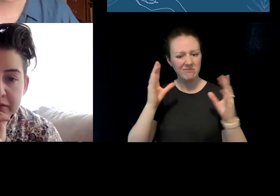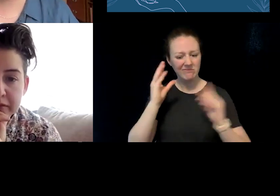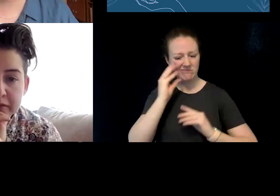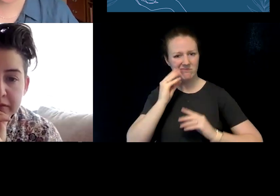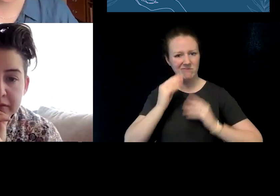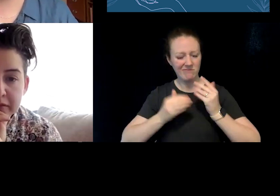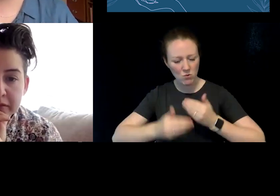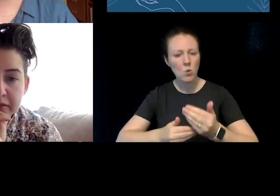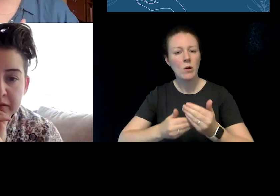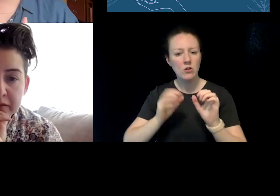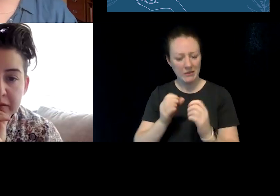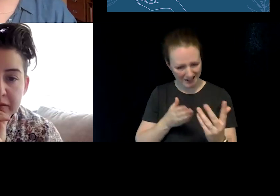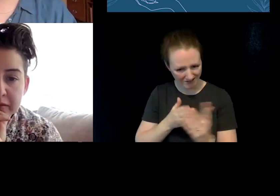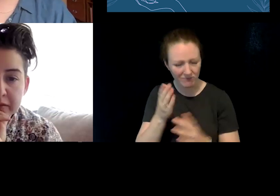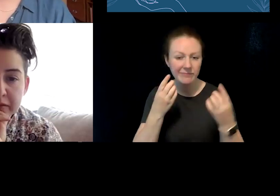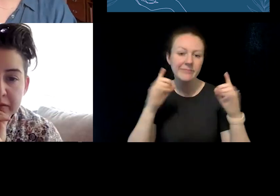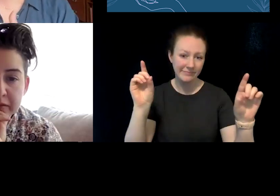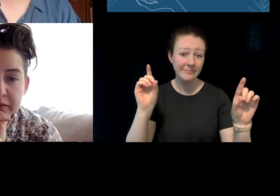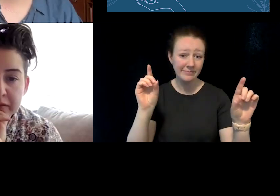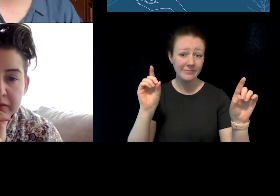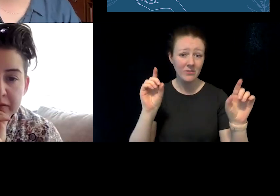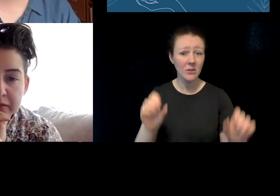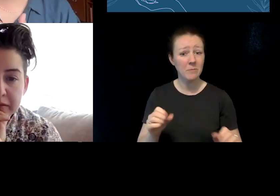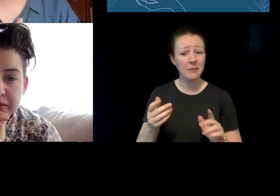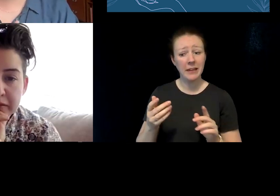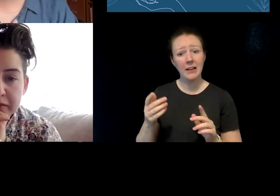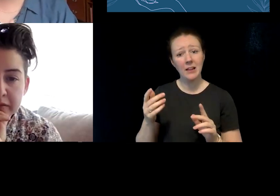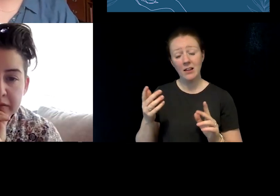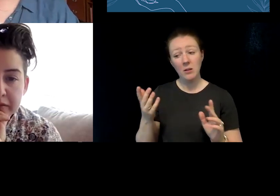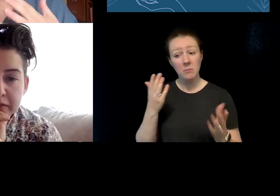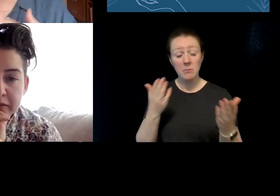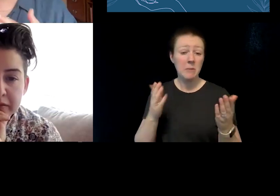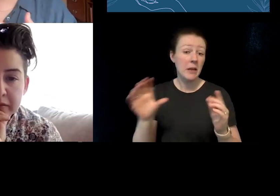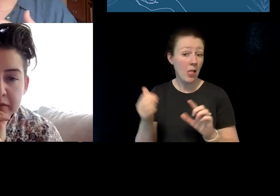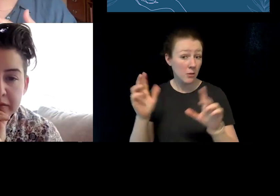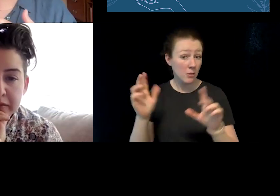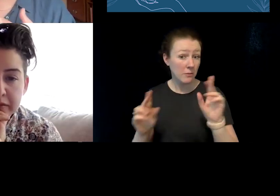of moving through that. And you have people you talk to that are not necessarily the leaders.